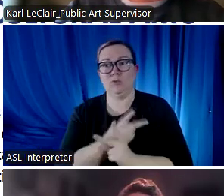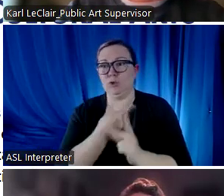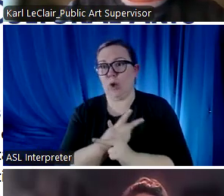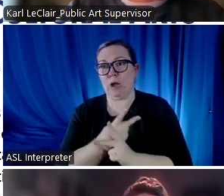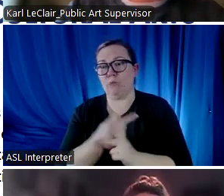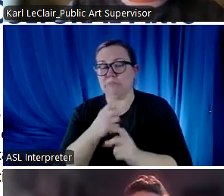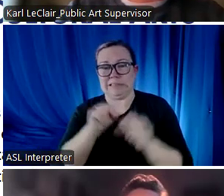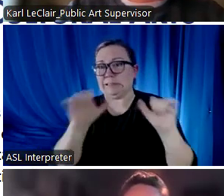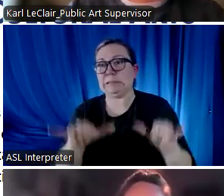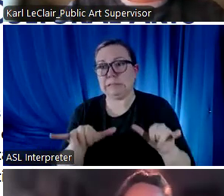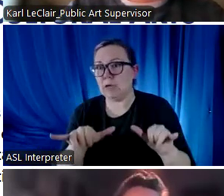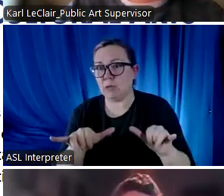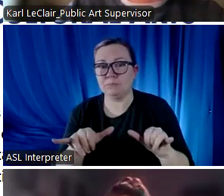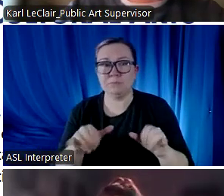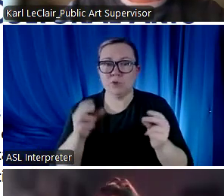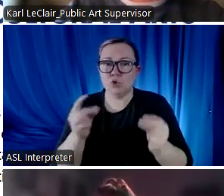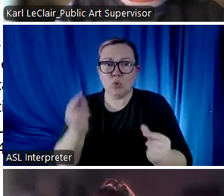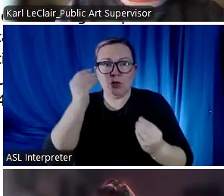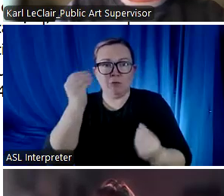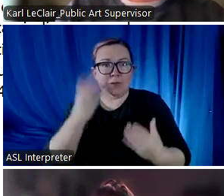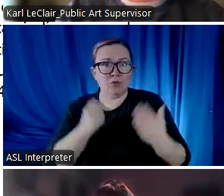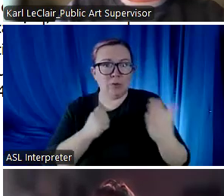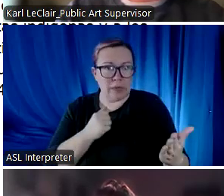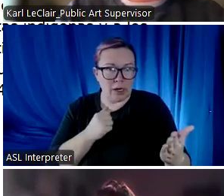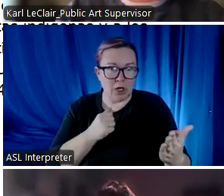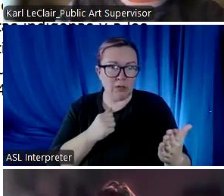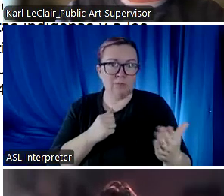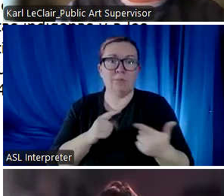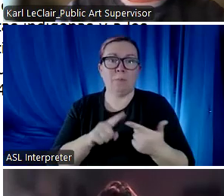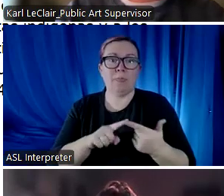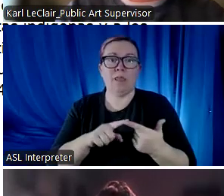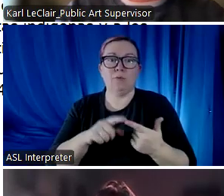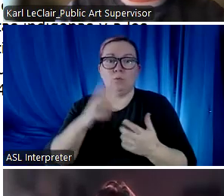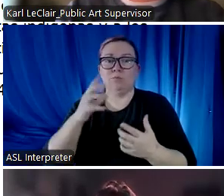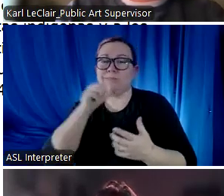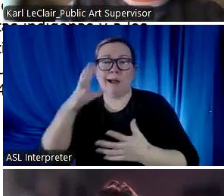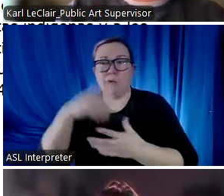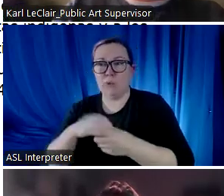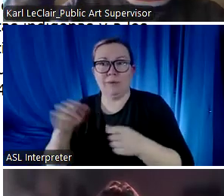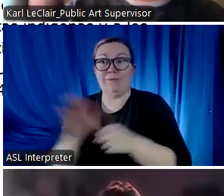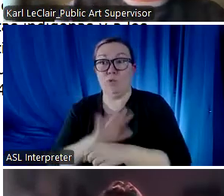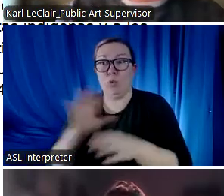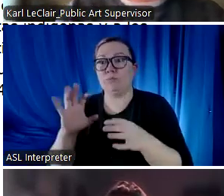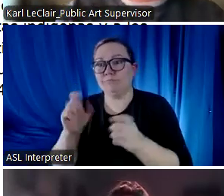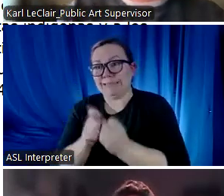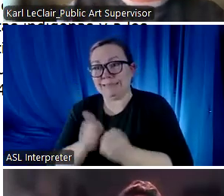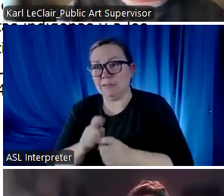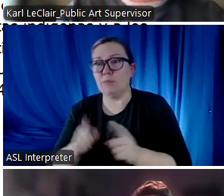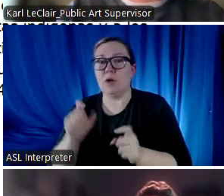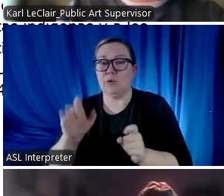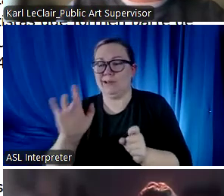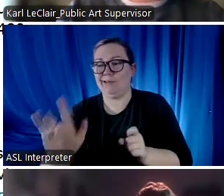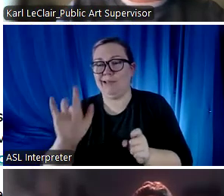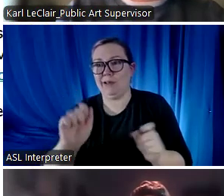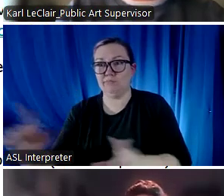system. So we have just very quick information here. We haven't included the full details, but a link back out to those full details if you need